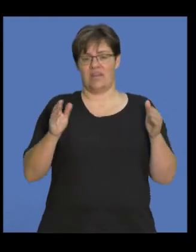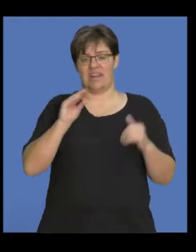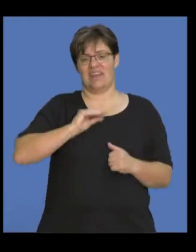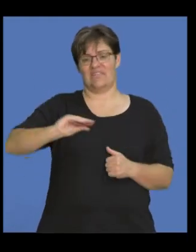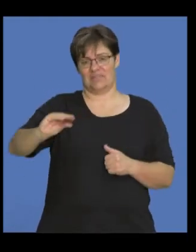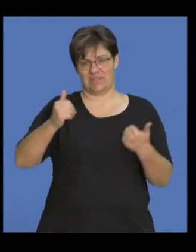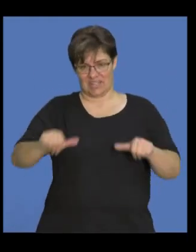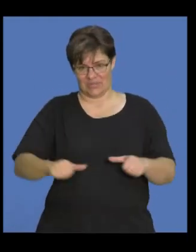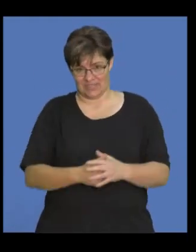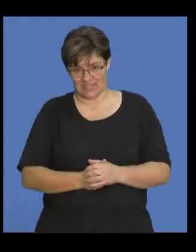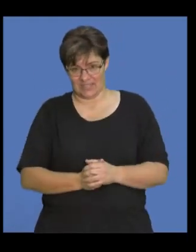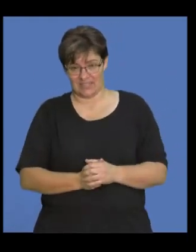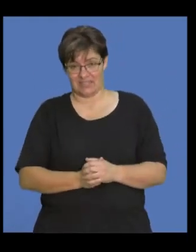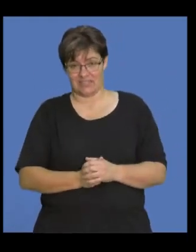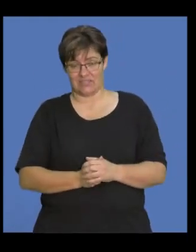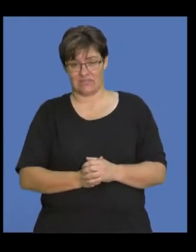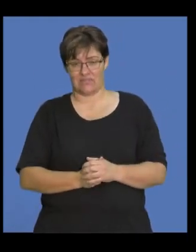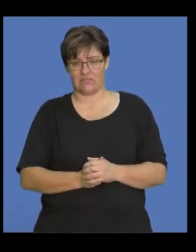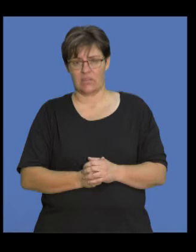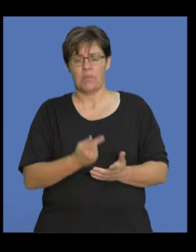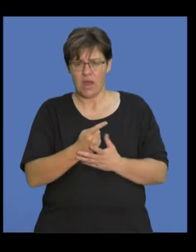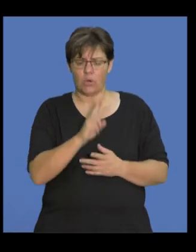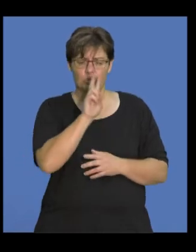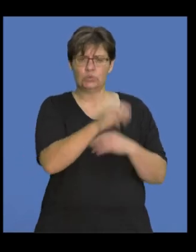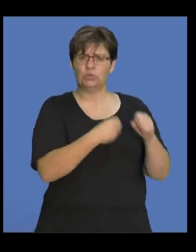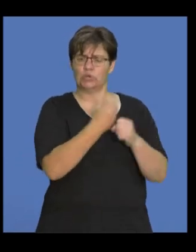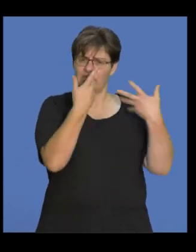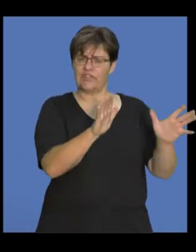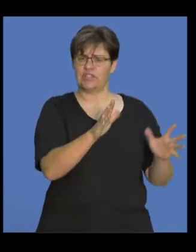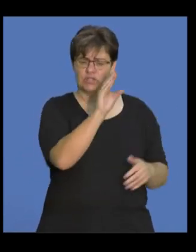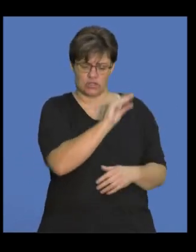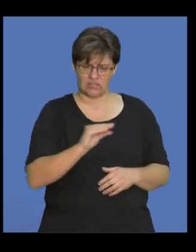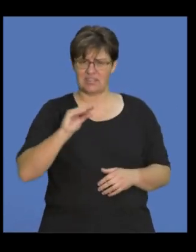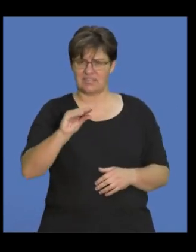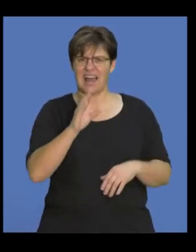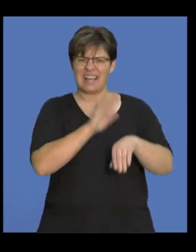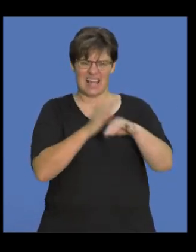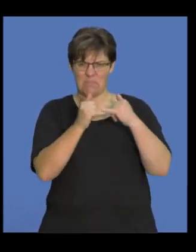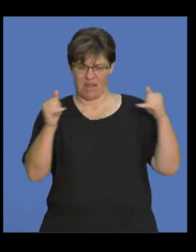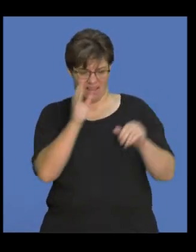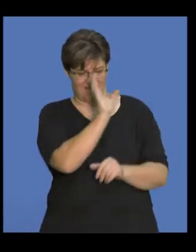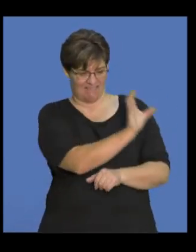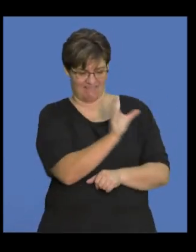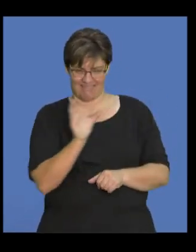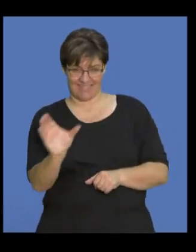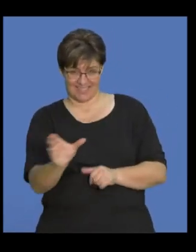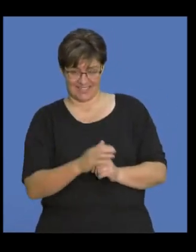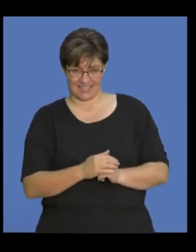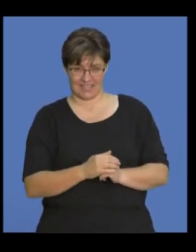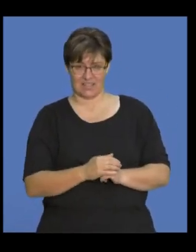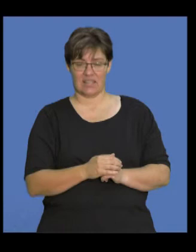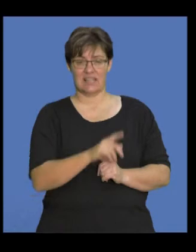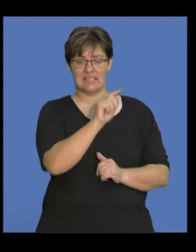opened the investment, right? But now if I draw just a timeline for this,